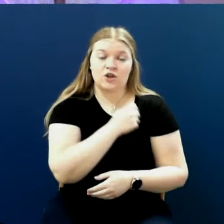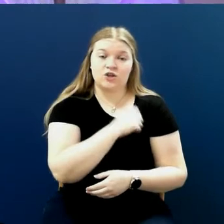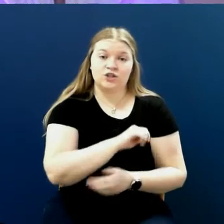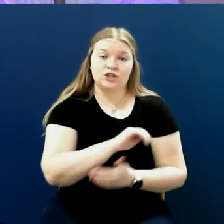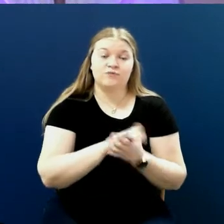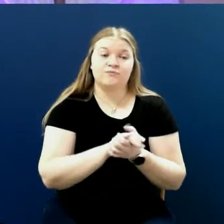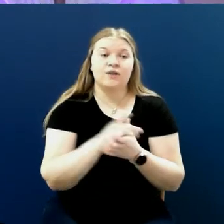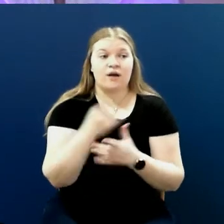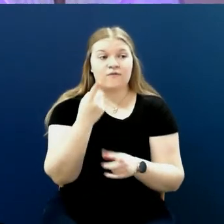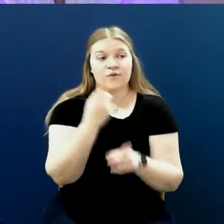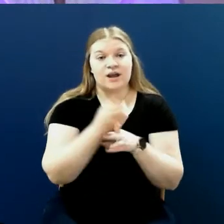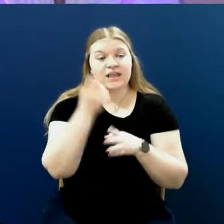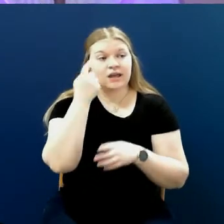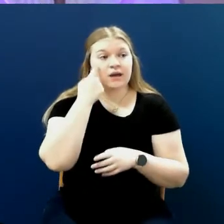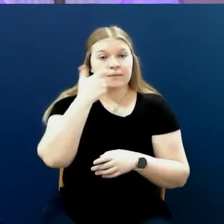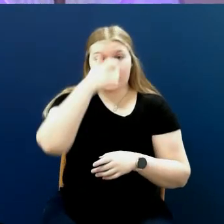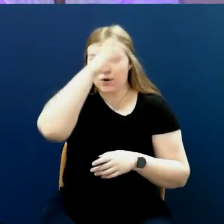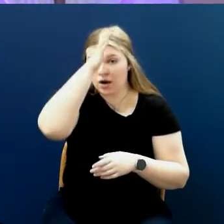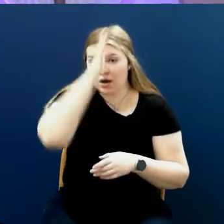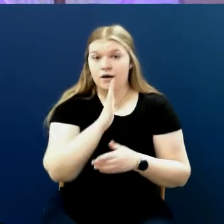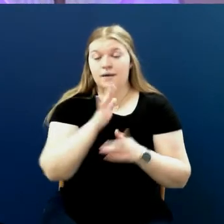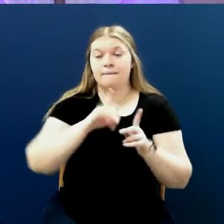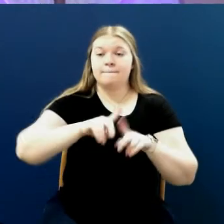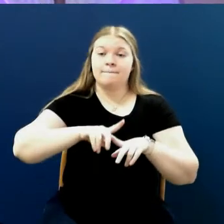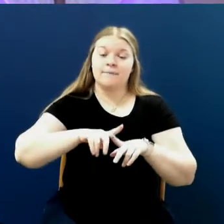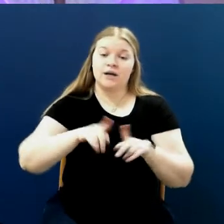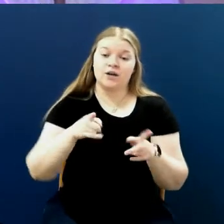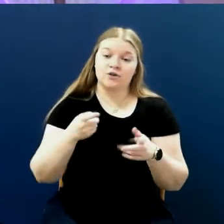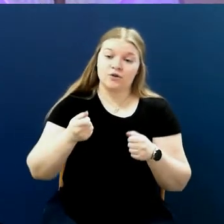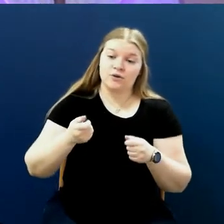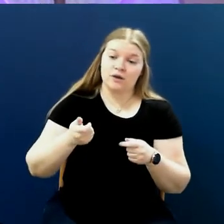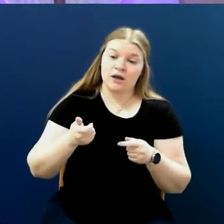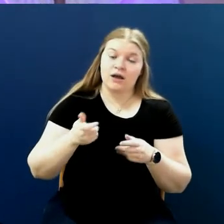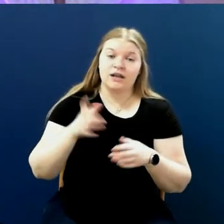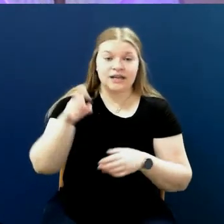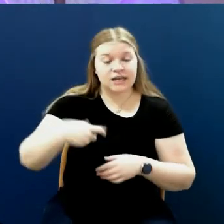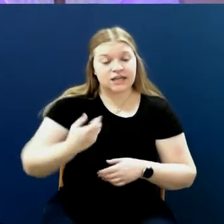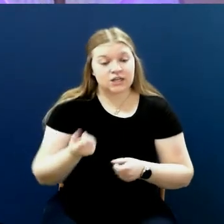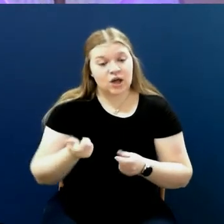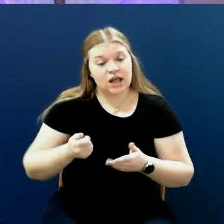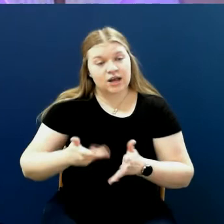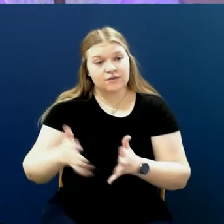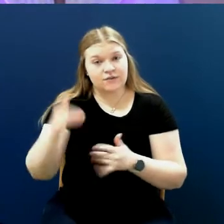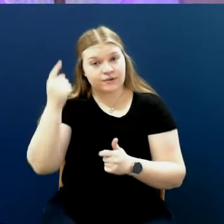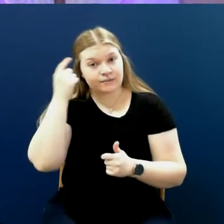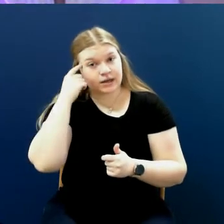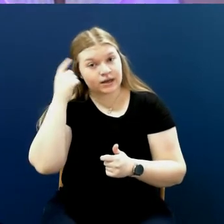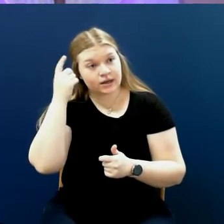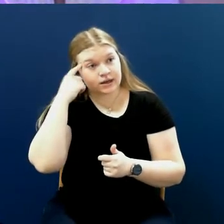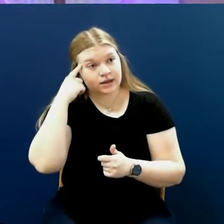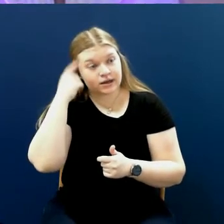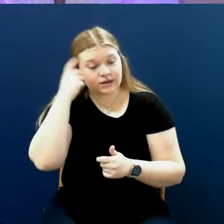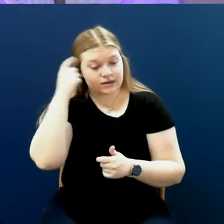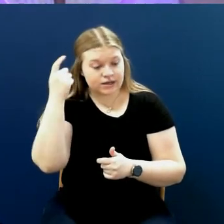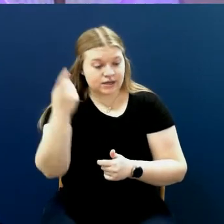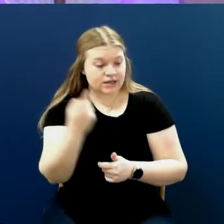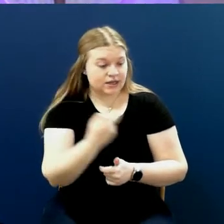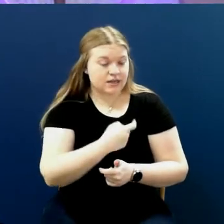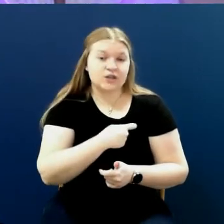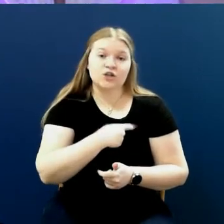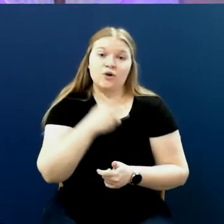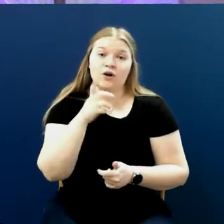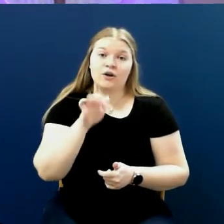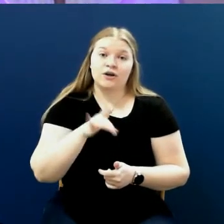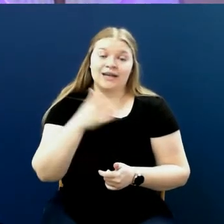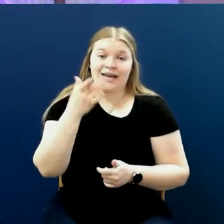have right thinking about God, but you've got to allow it to go from our minds, that marvelous 18 inches into our hearts, so